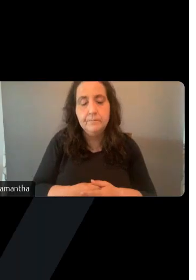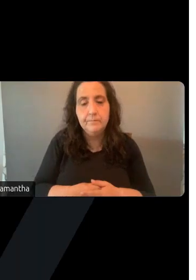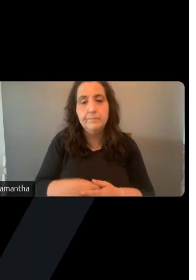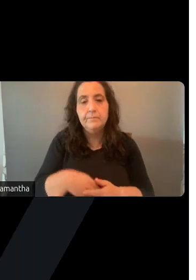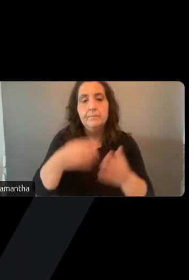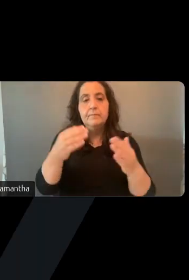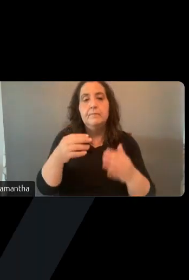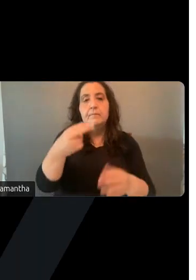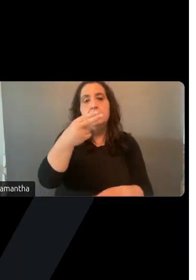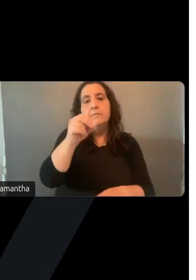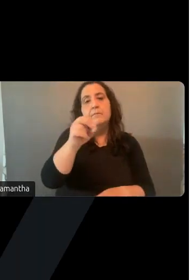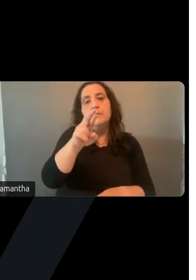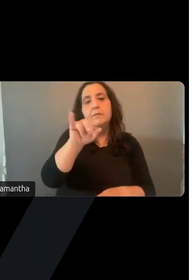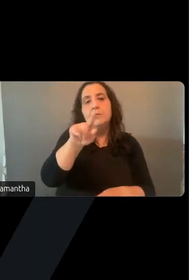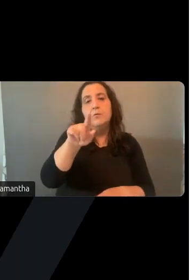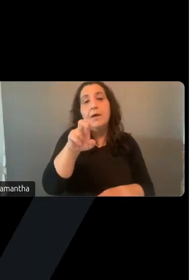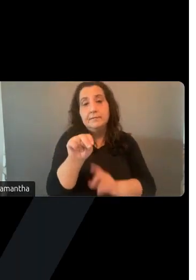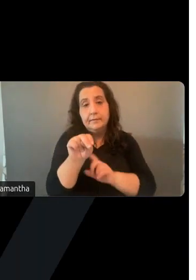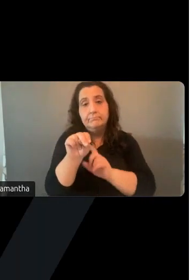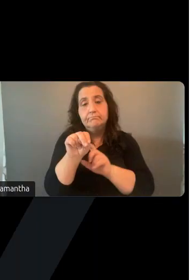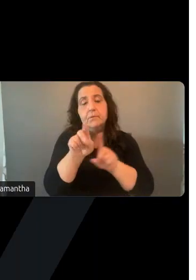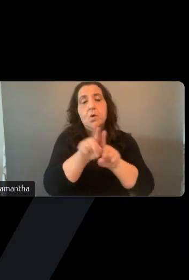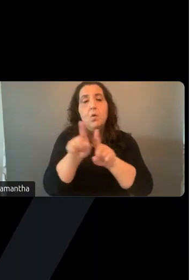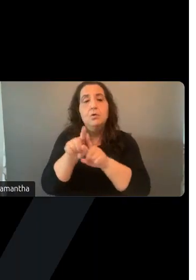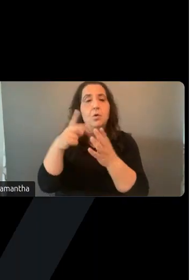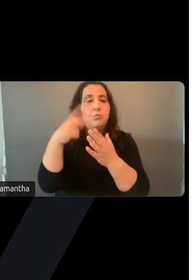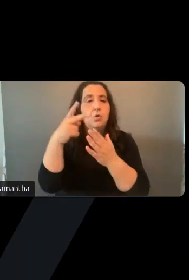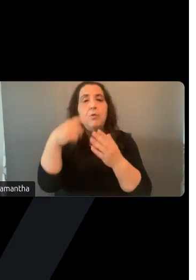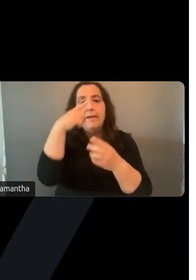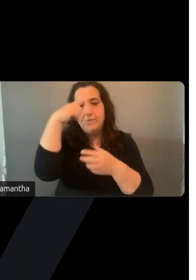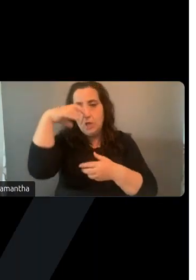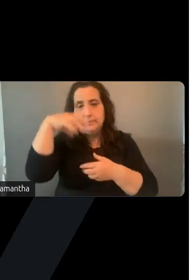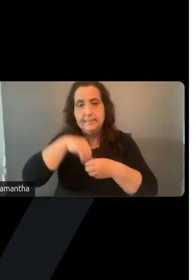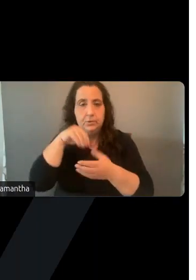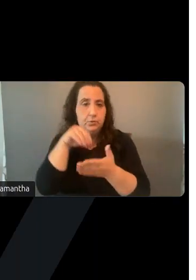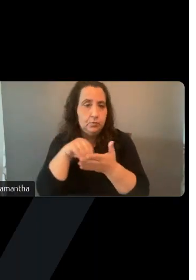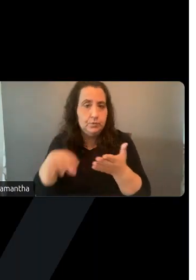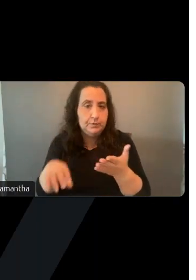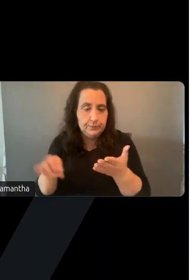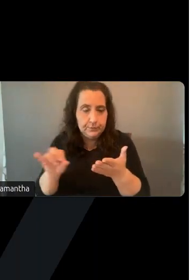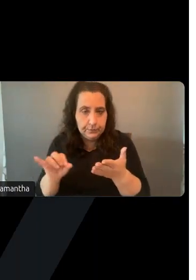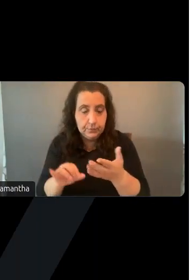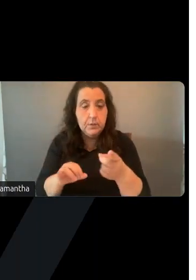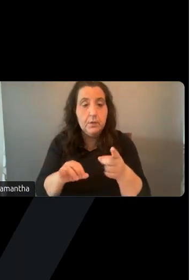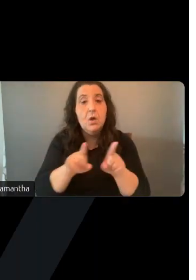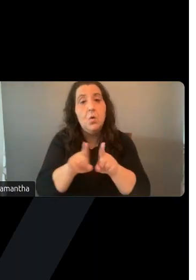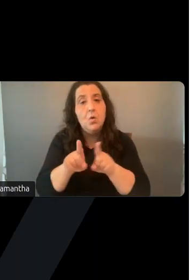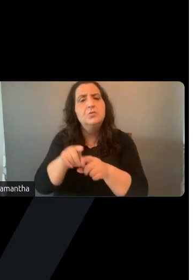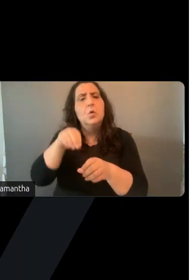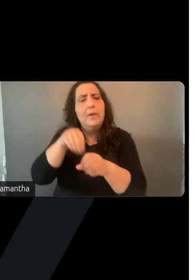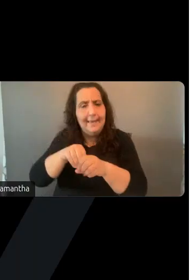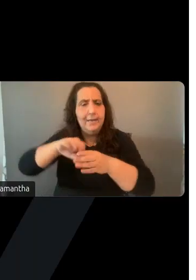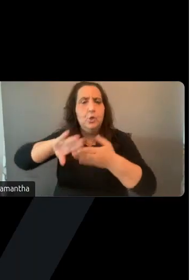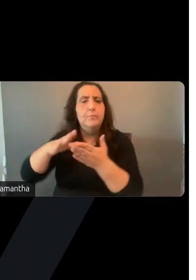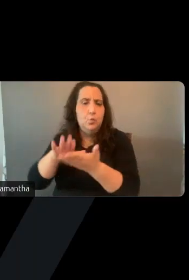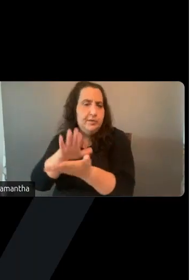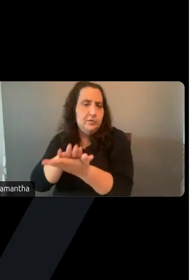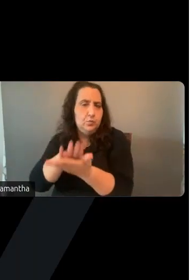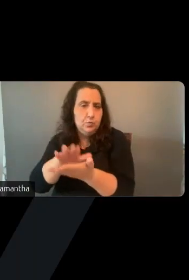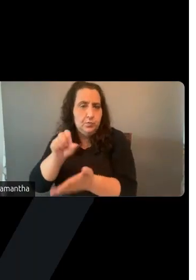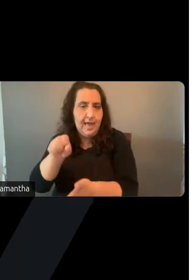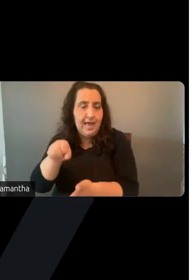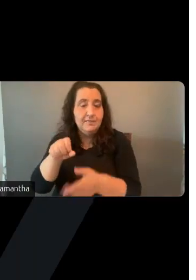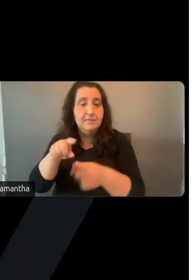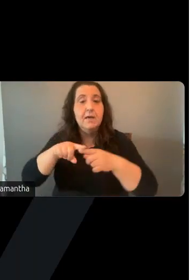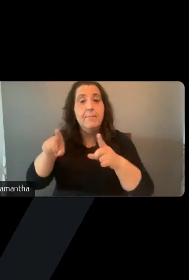Horizon is also a program for autistic learners. It is also housed within a community school, but it's